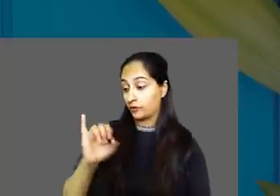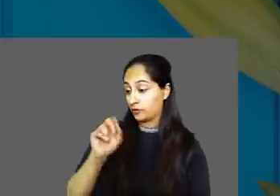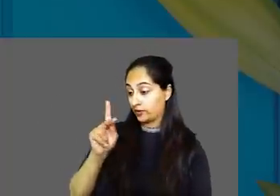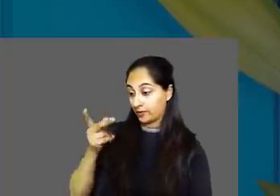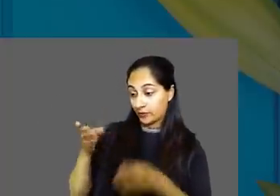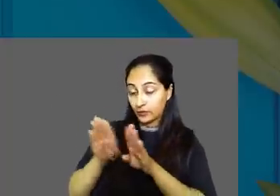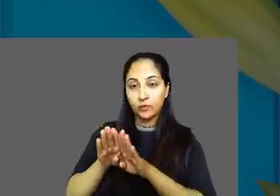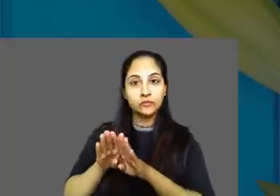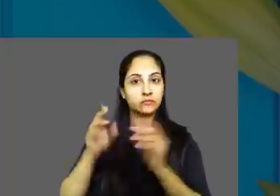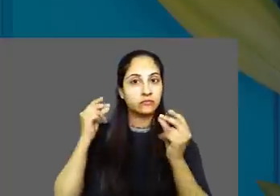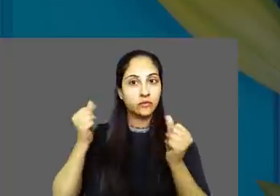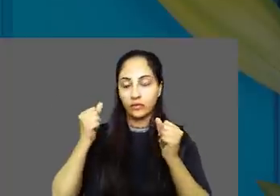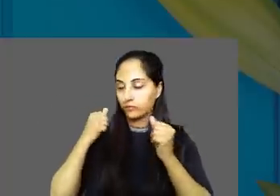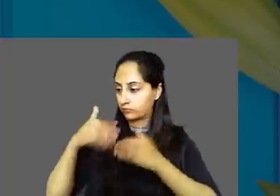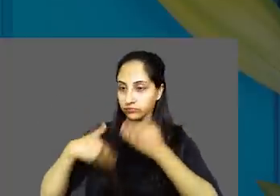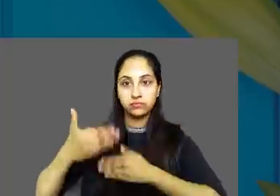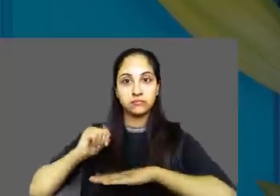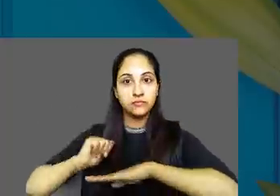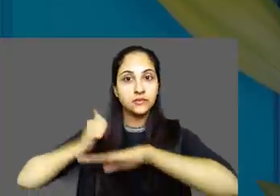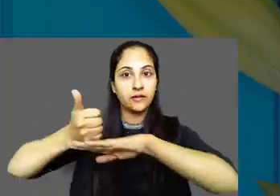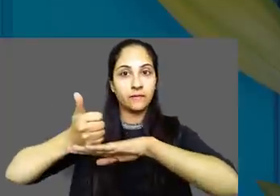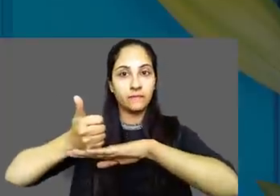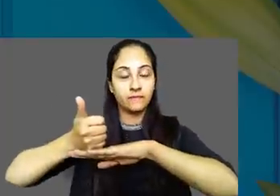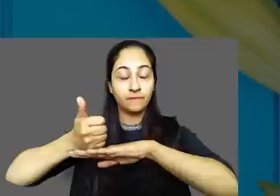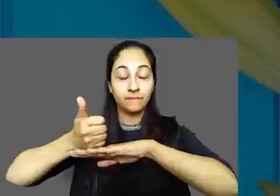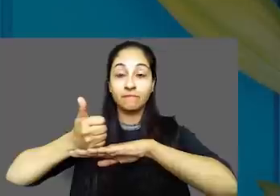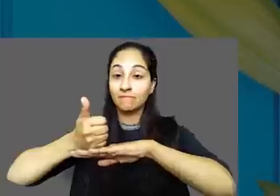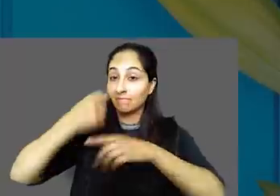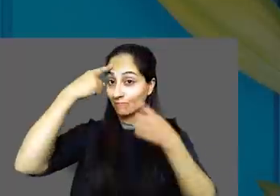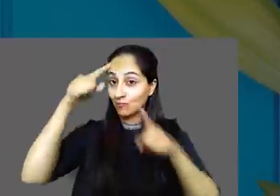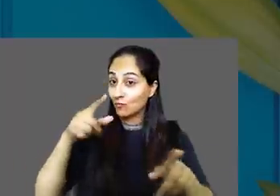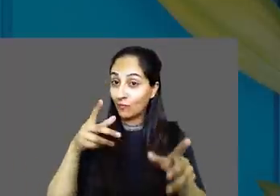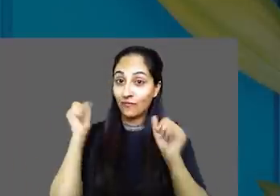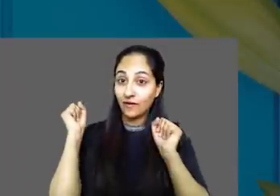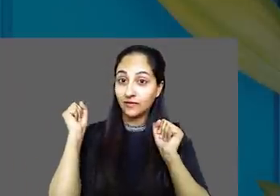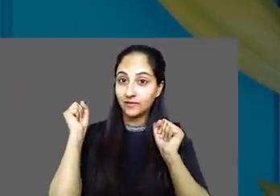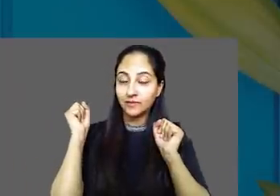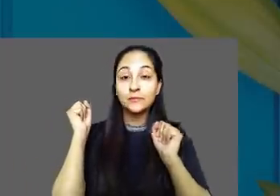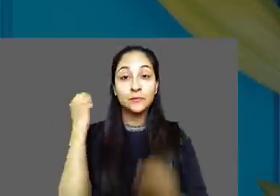It speaks to the deep commitment that our Jamaat has